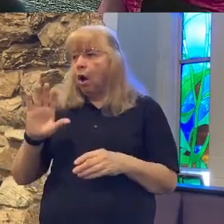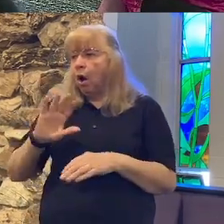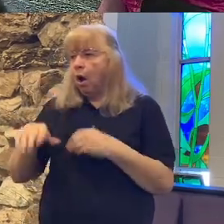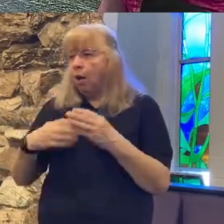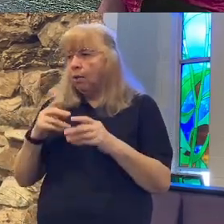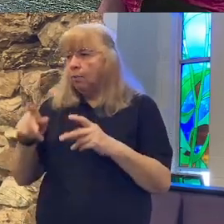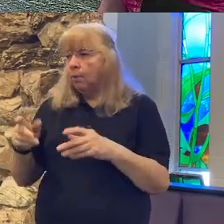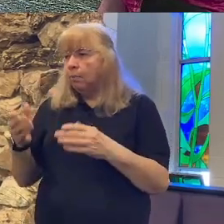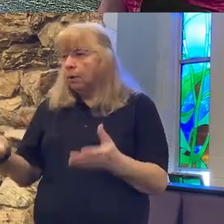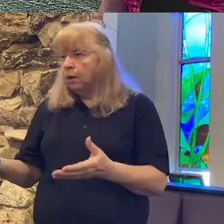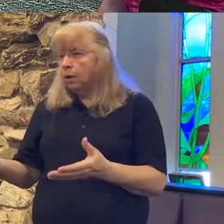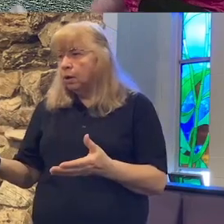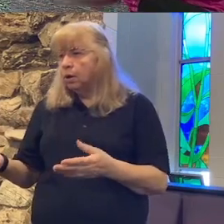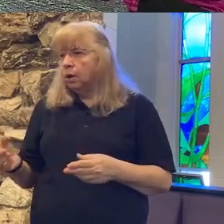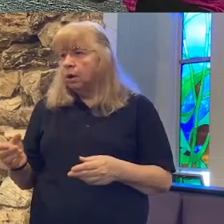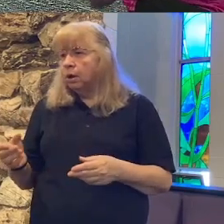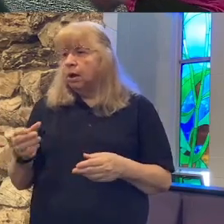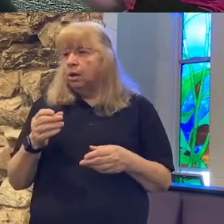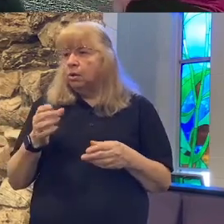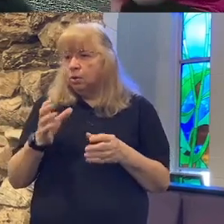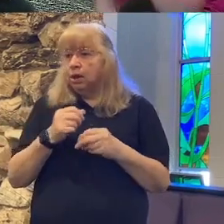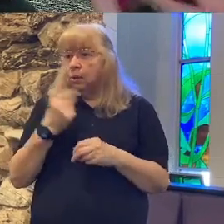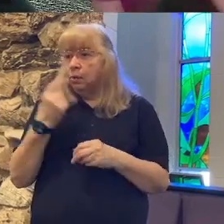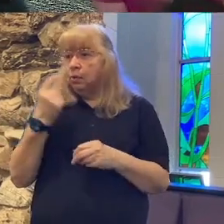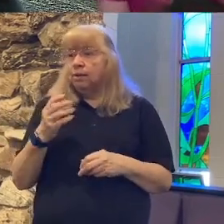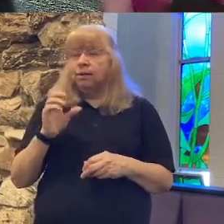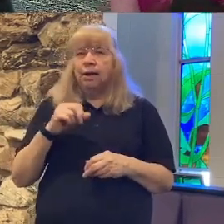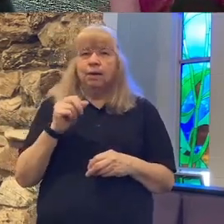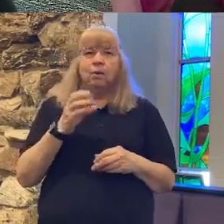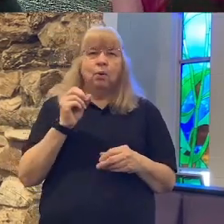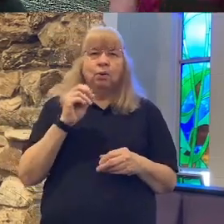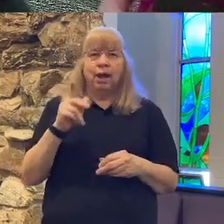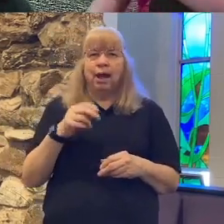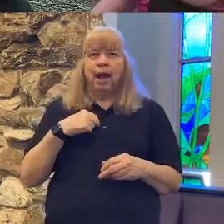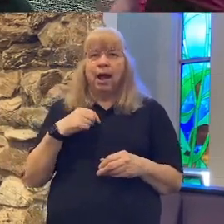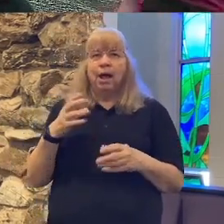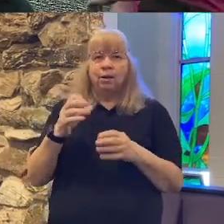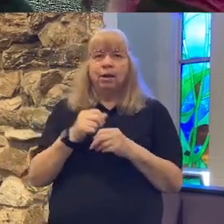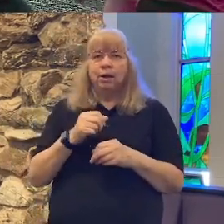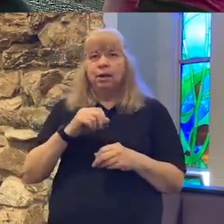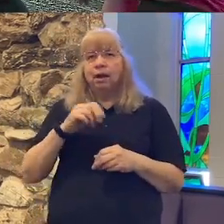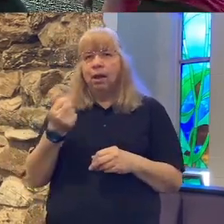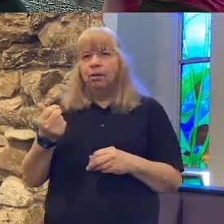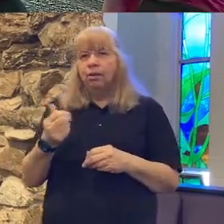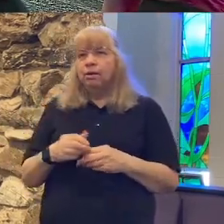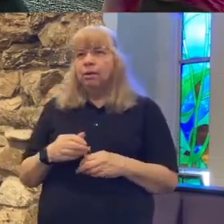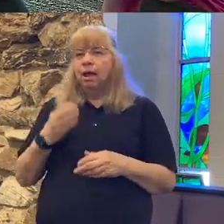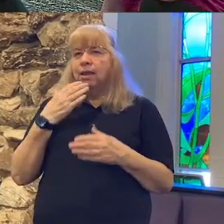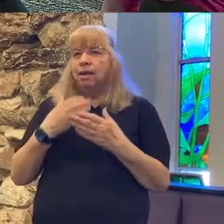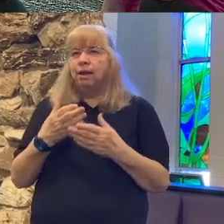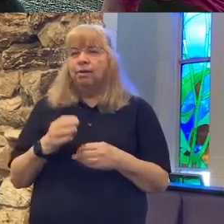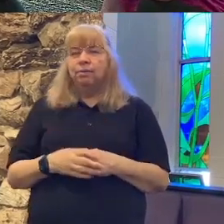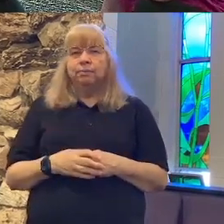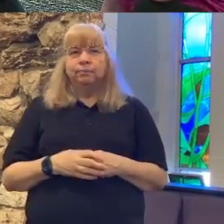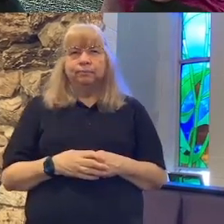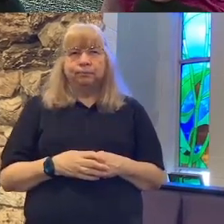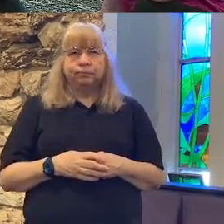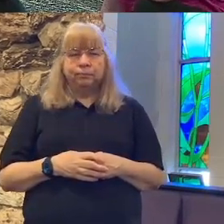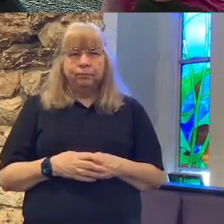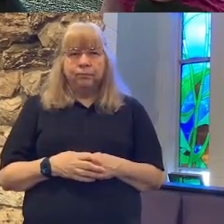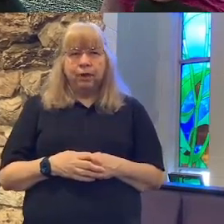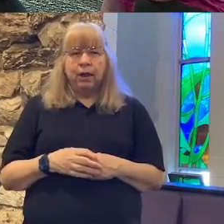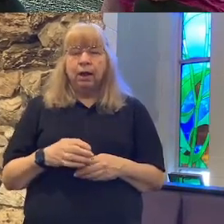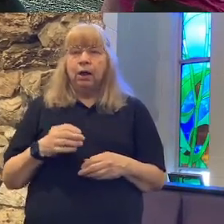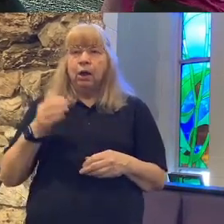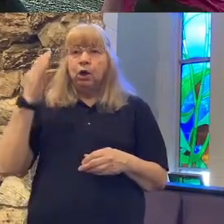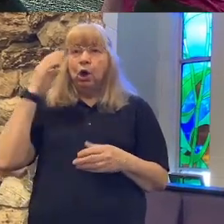one. Isn't it, did you get one? Okay. All right. I'll take the rest of them. Thank you. All right. So you